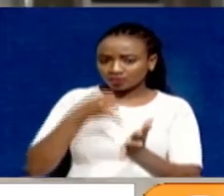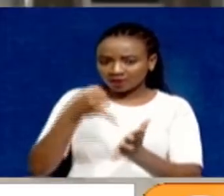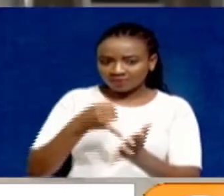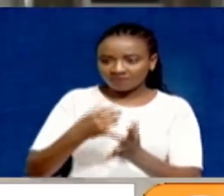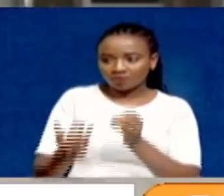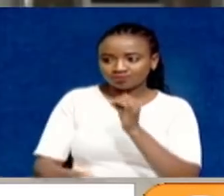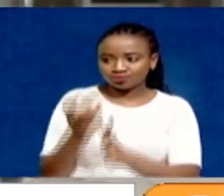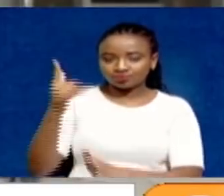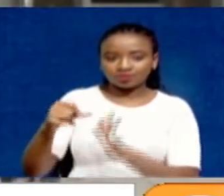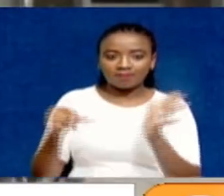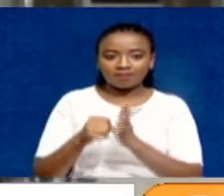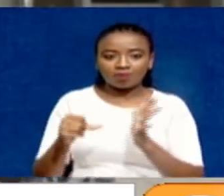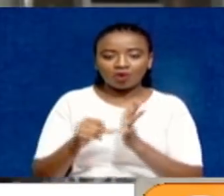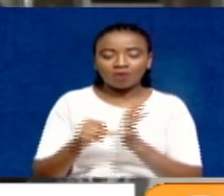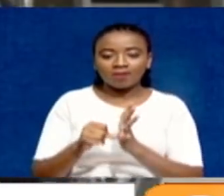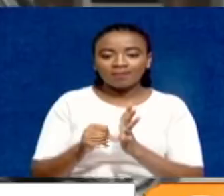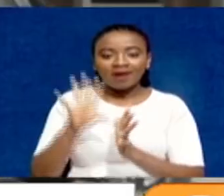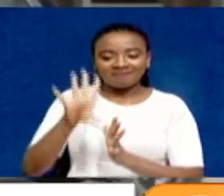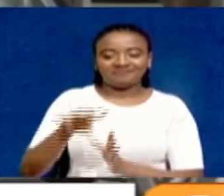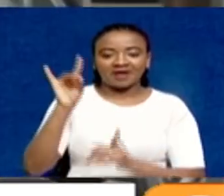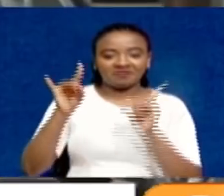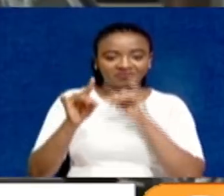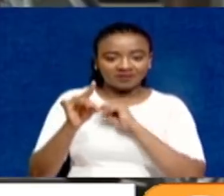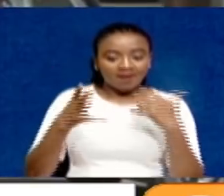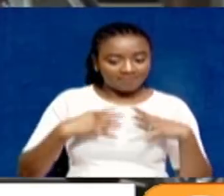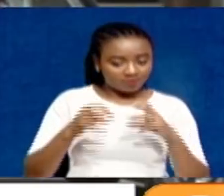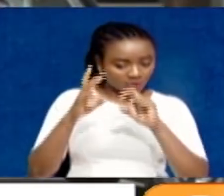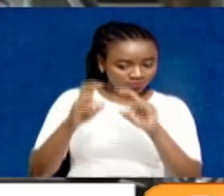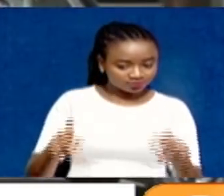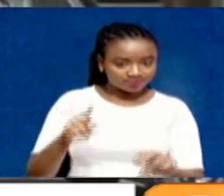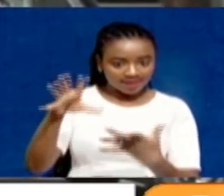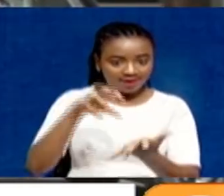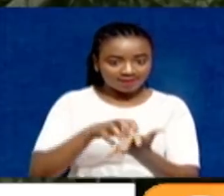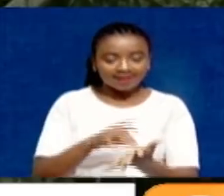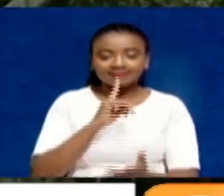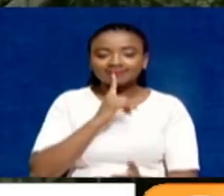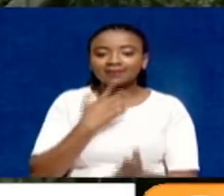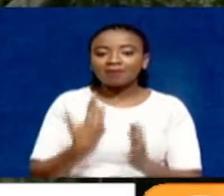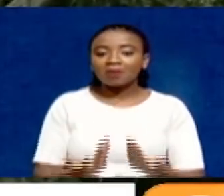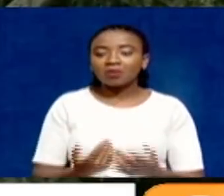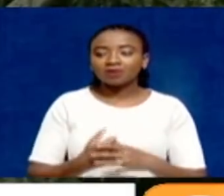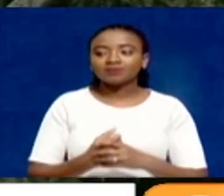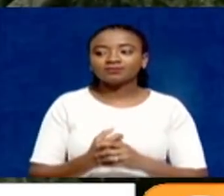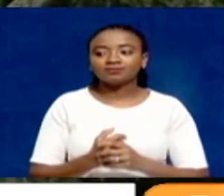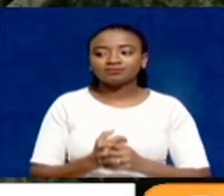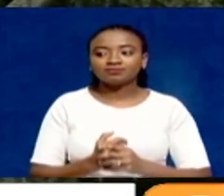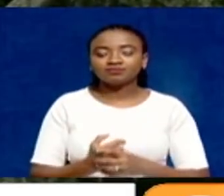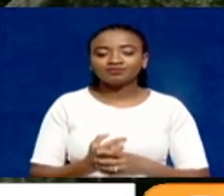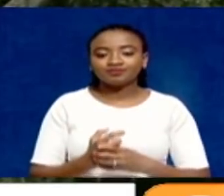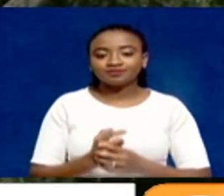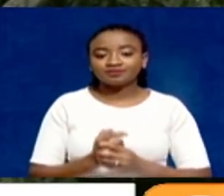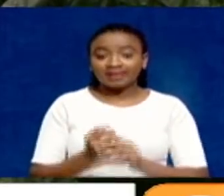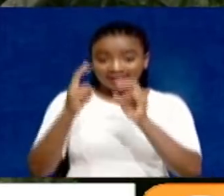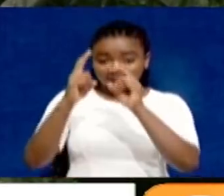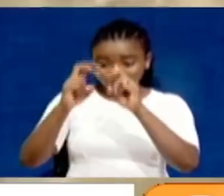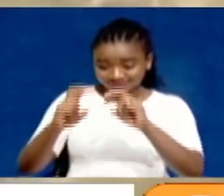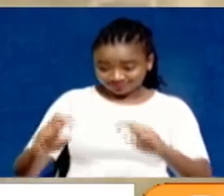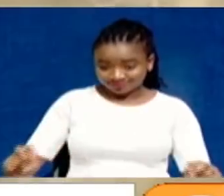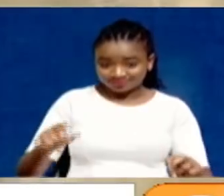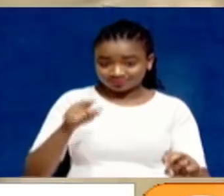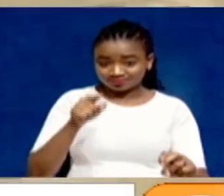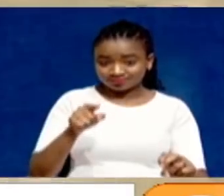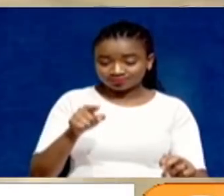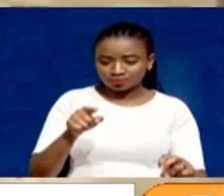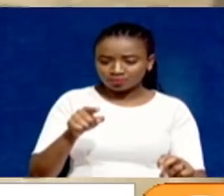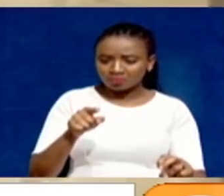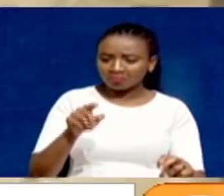charged. Sources close to those investigating have intimated to Citizen TV that investigations led to the